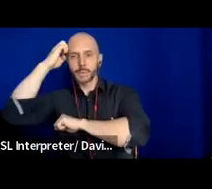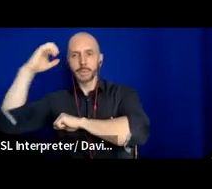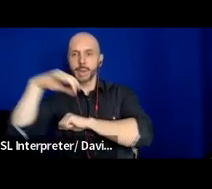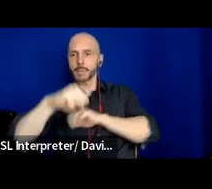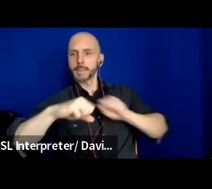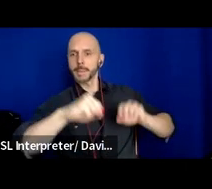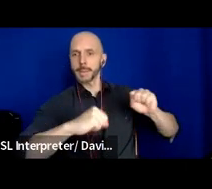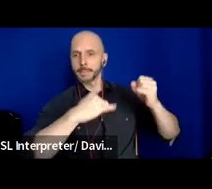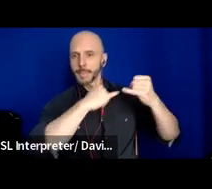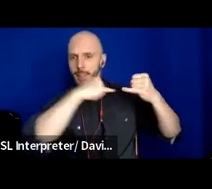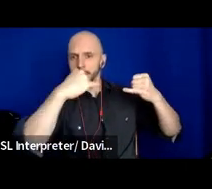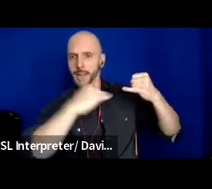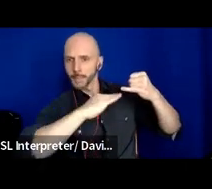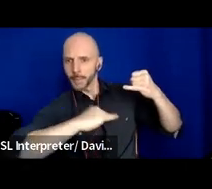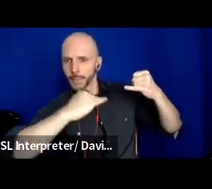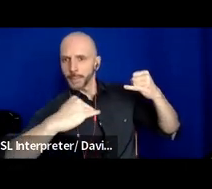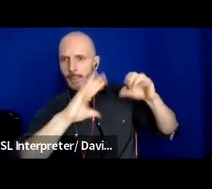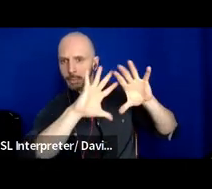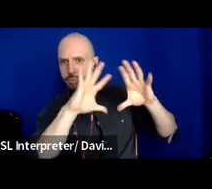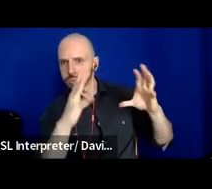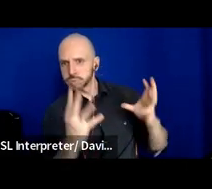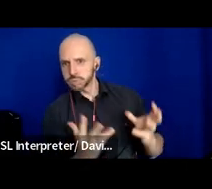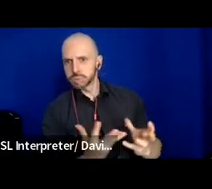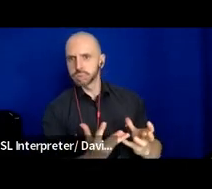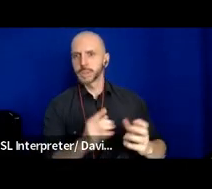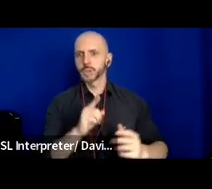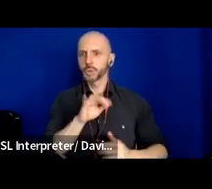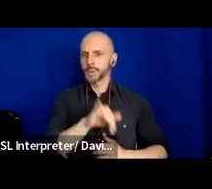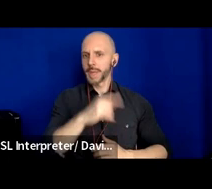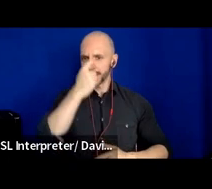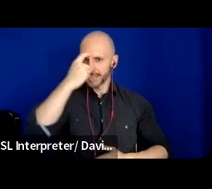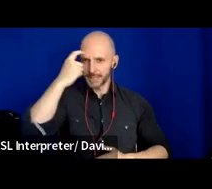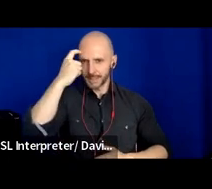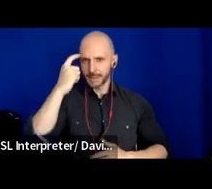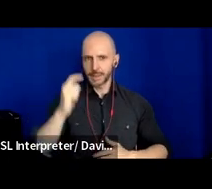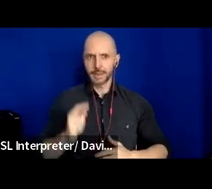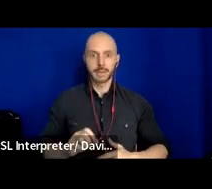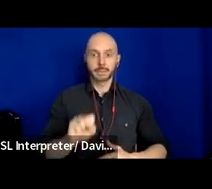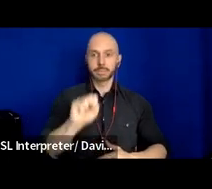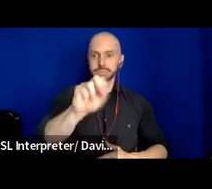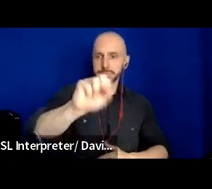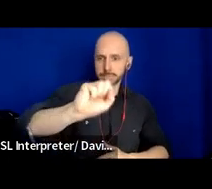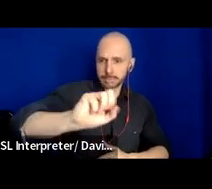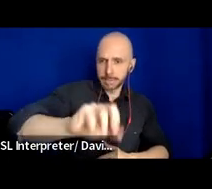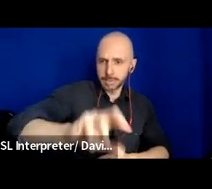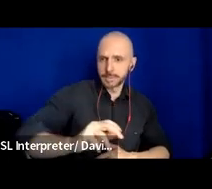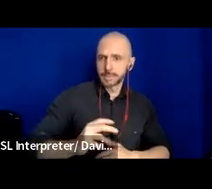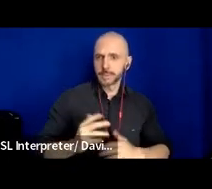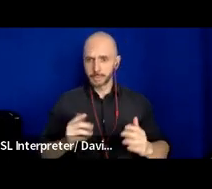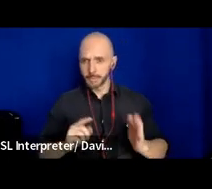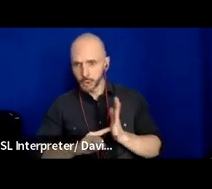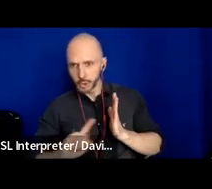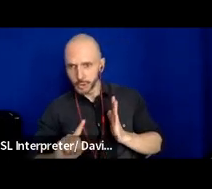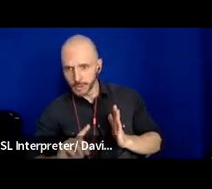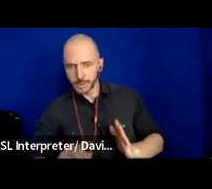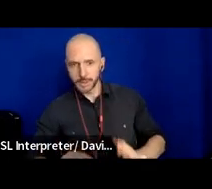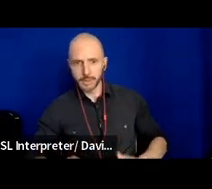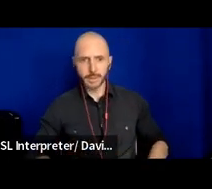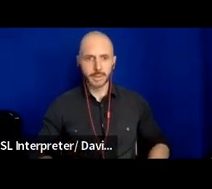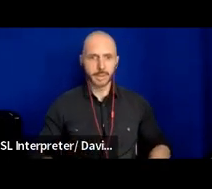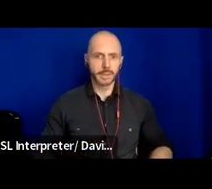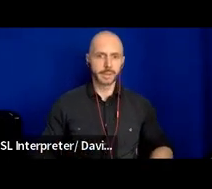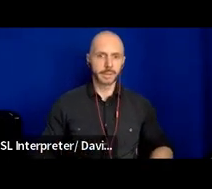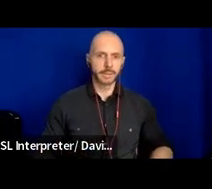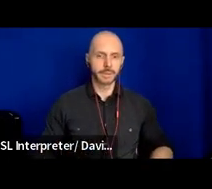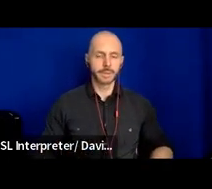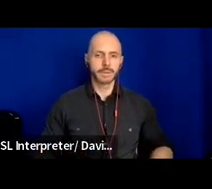various communities. Right? So again, just want to check, because I did quite a bit there. Any making sense? Douglas,